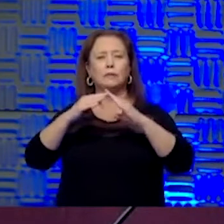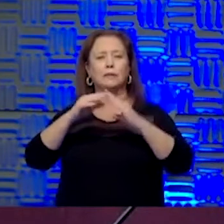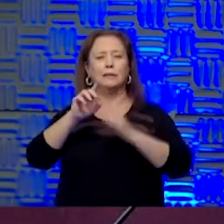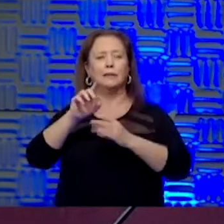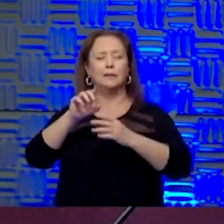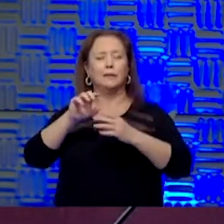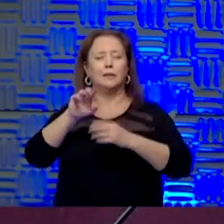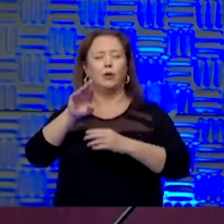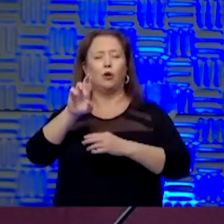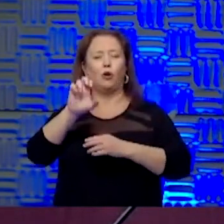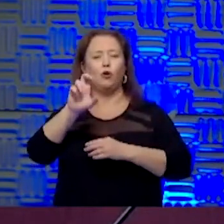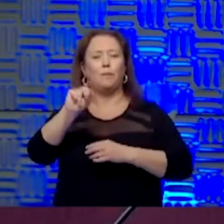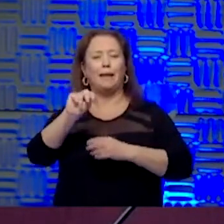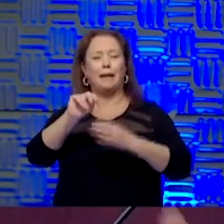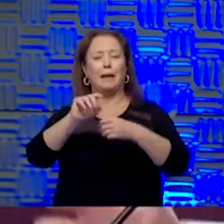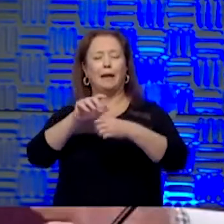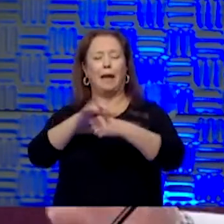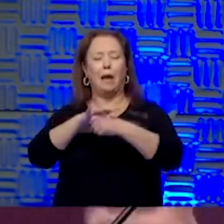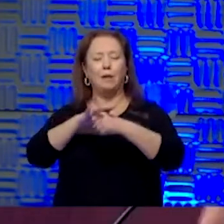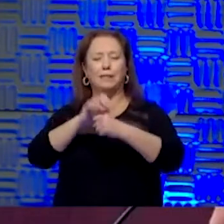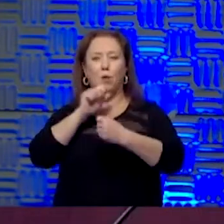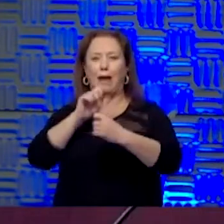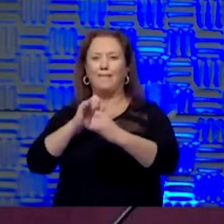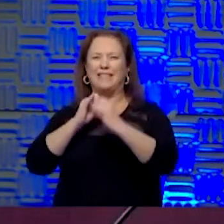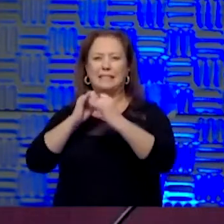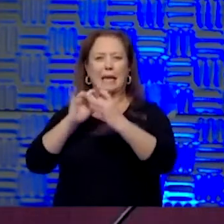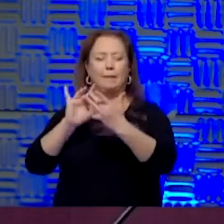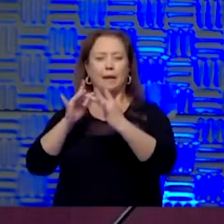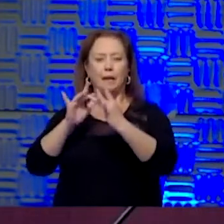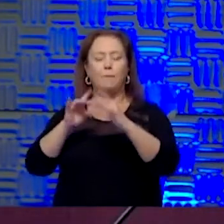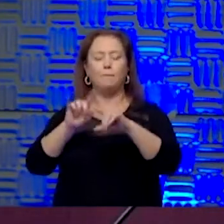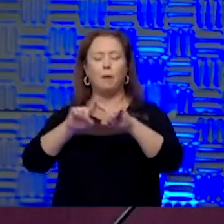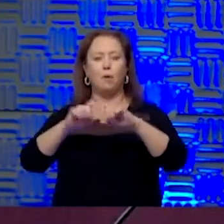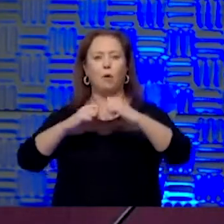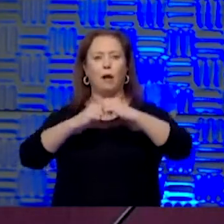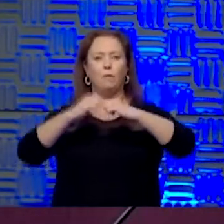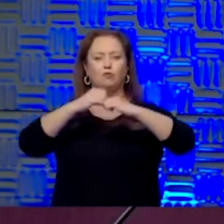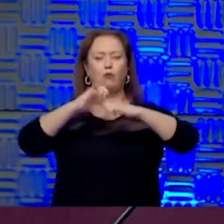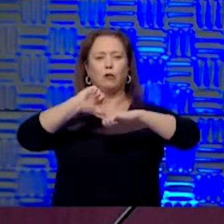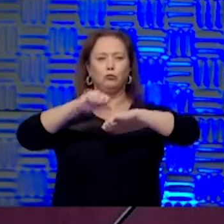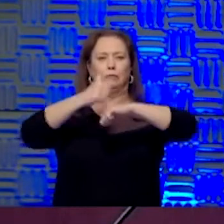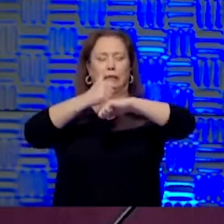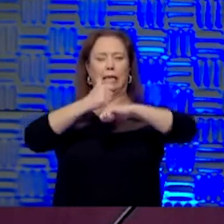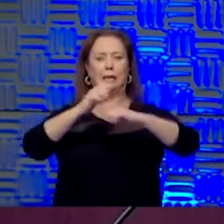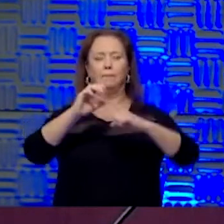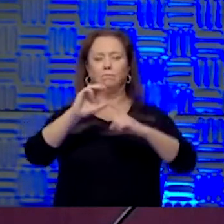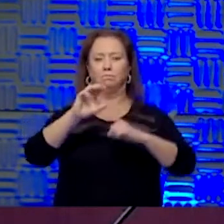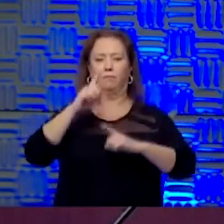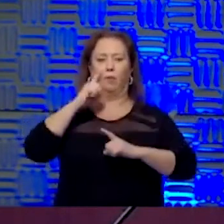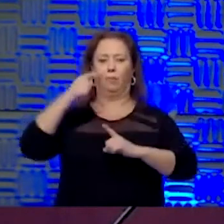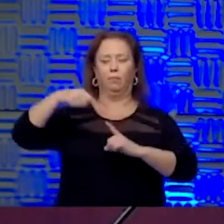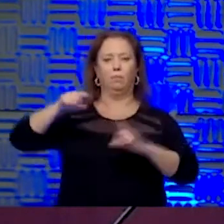don't have the same level of connectivity, that there's a lot of work on infrastructure being done in this environment.